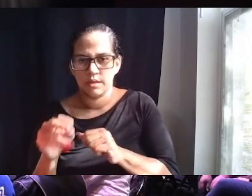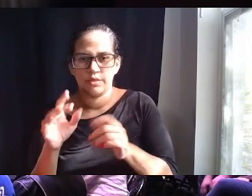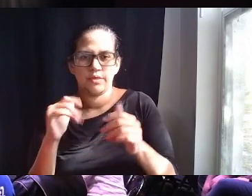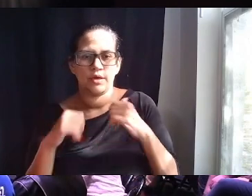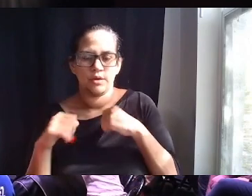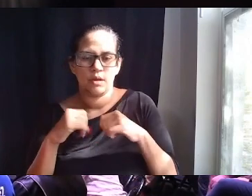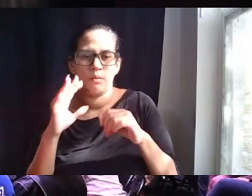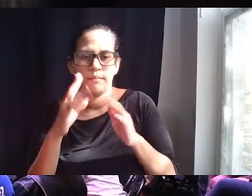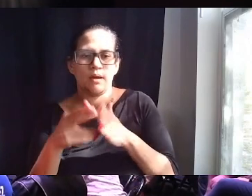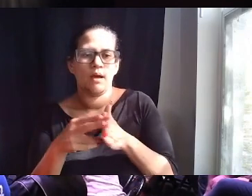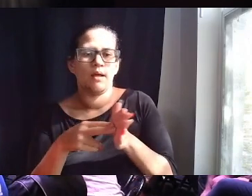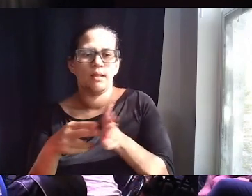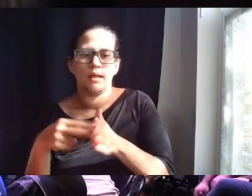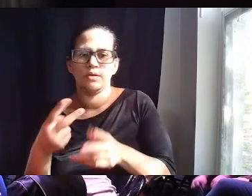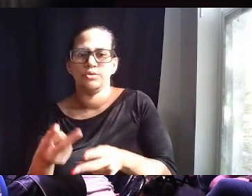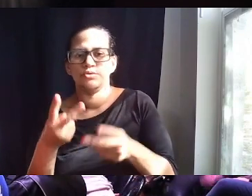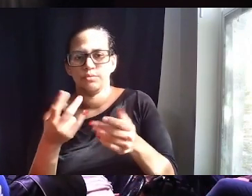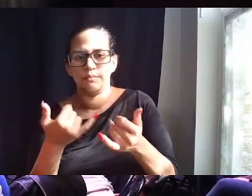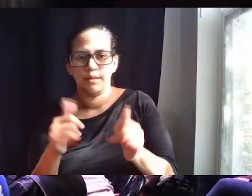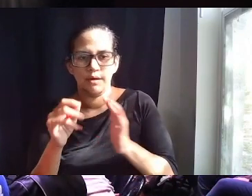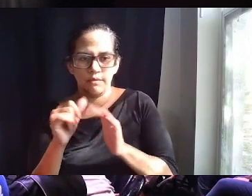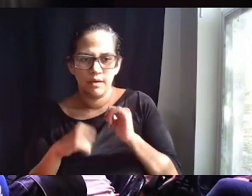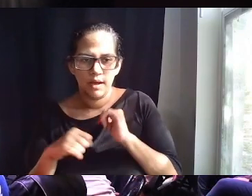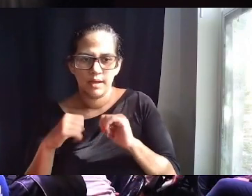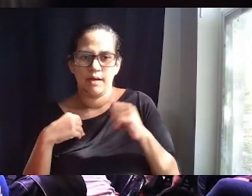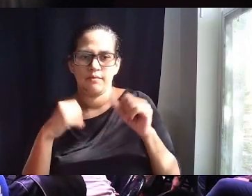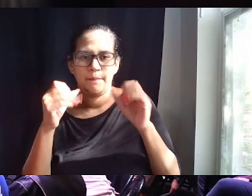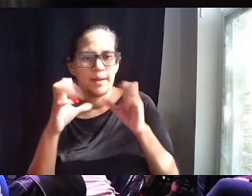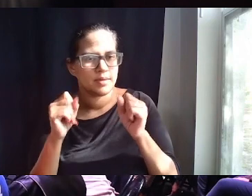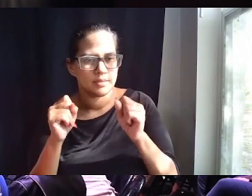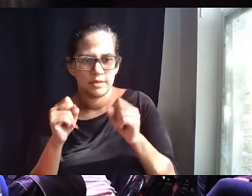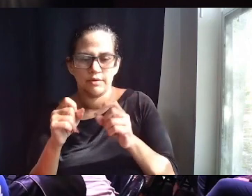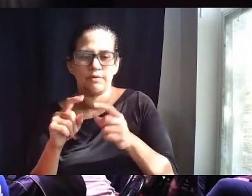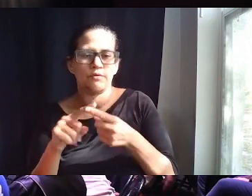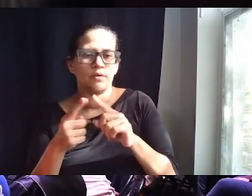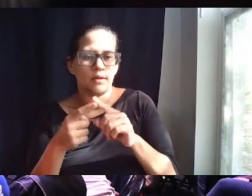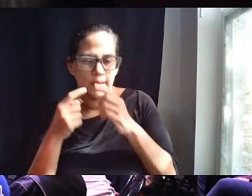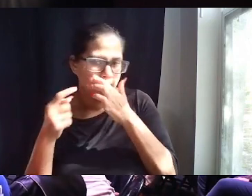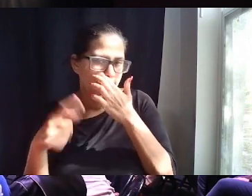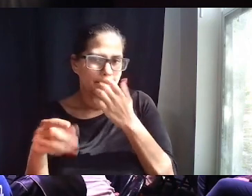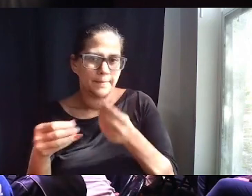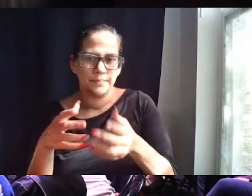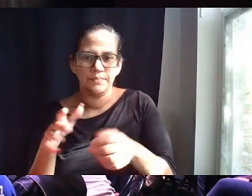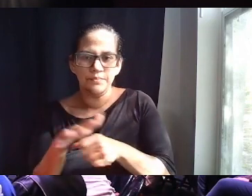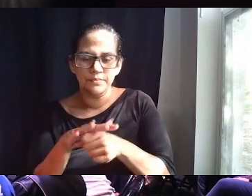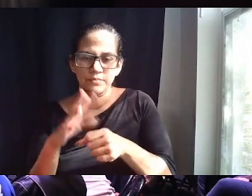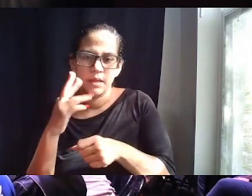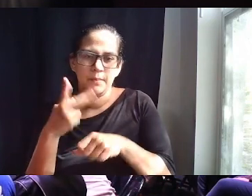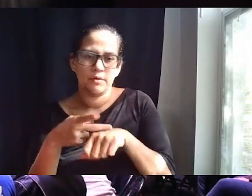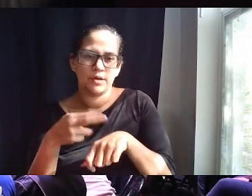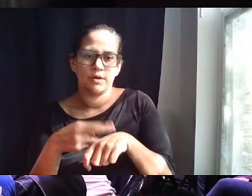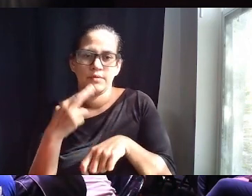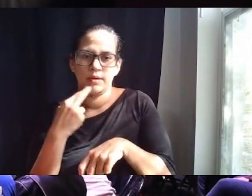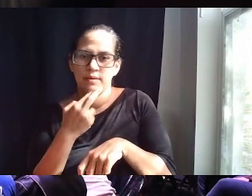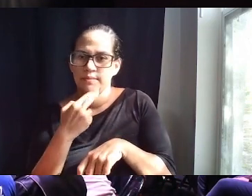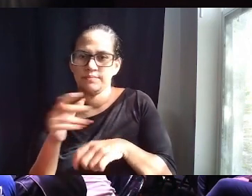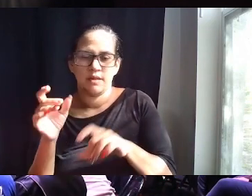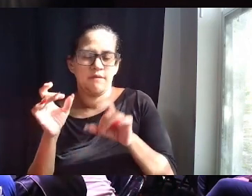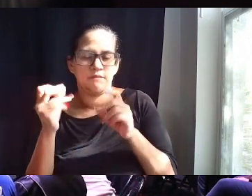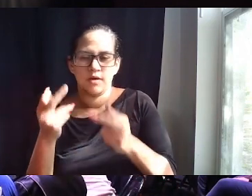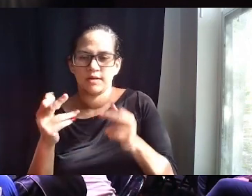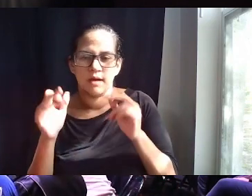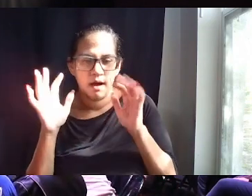playwrights, having amazing food provided by Vejigantes, a local Puerto Rican restaurant. They're fucking awesome. So yeah, that's right.